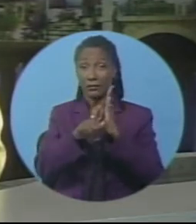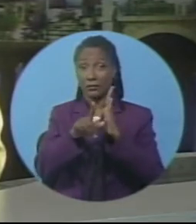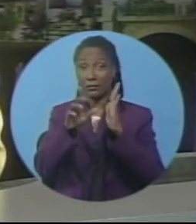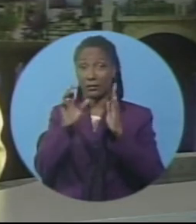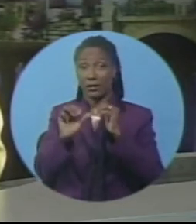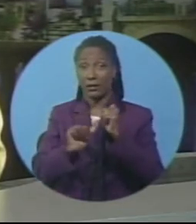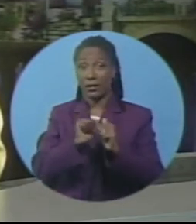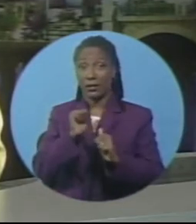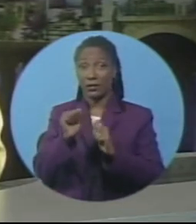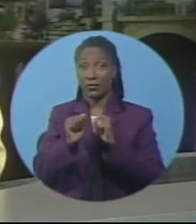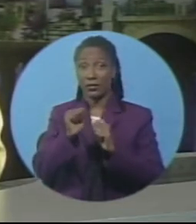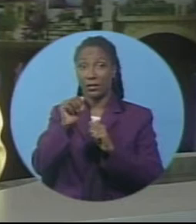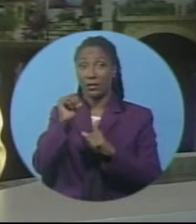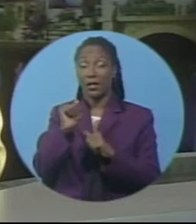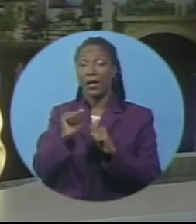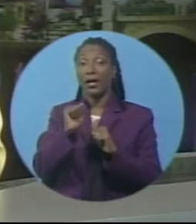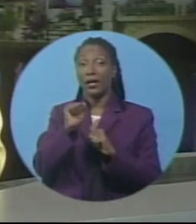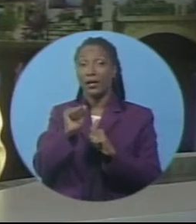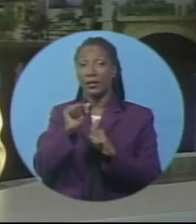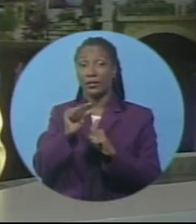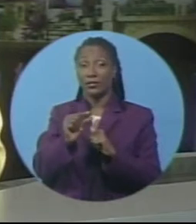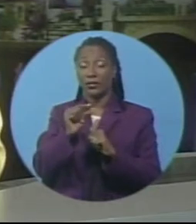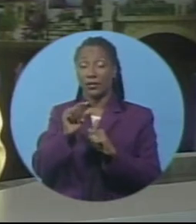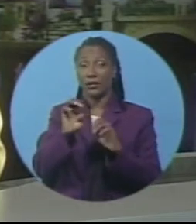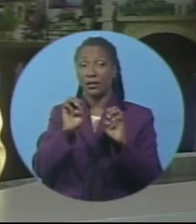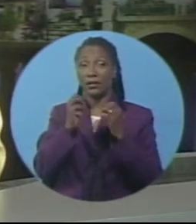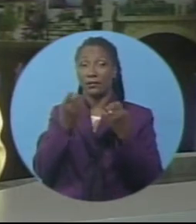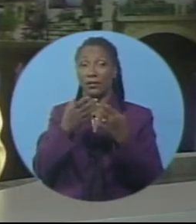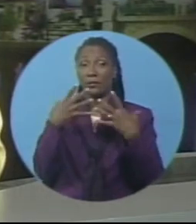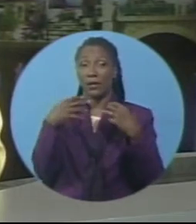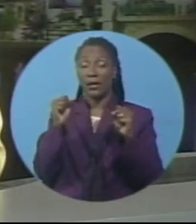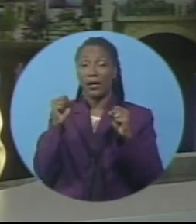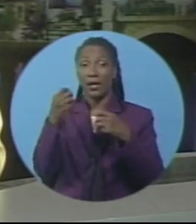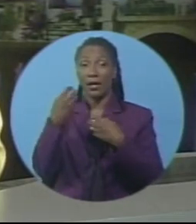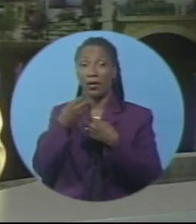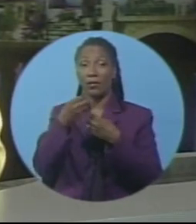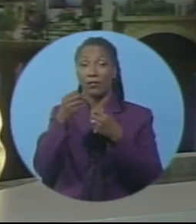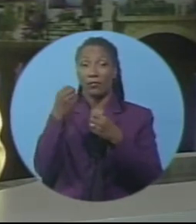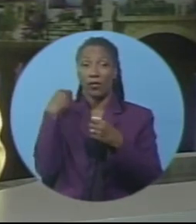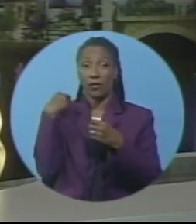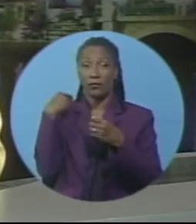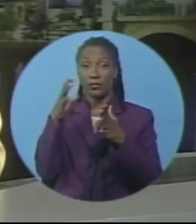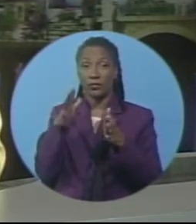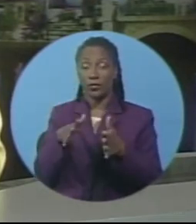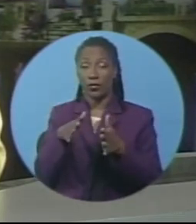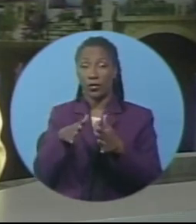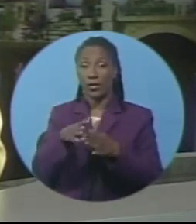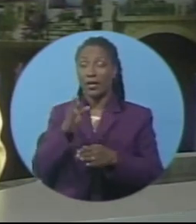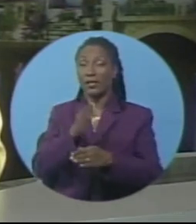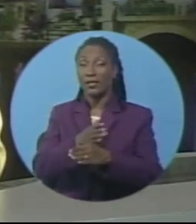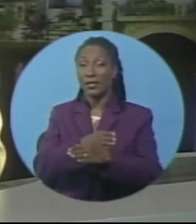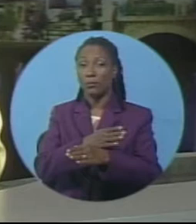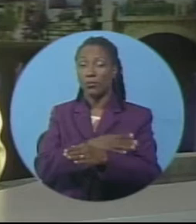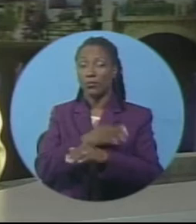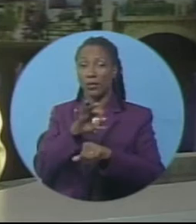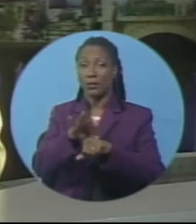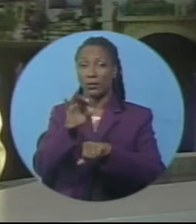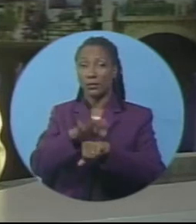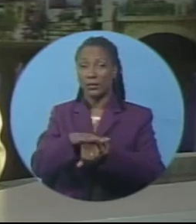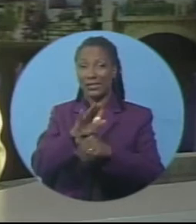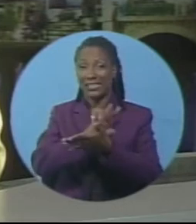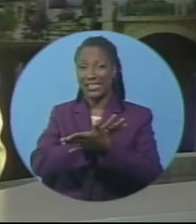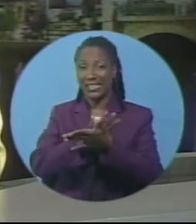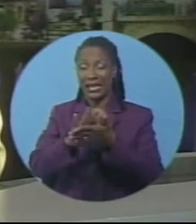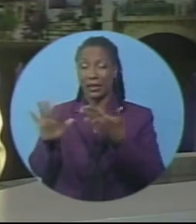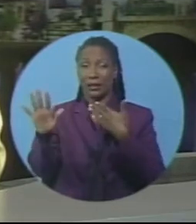Environmental Health Officer Desmond King says his department is ramping up its mosquito eradication program in response to the Zika